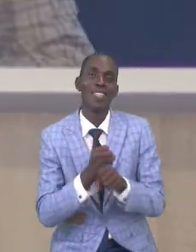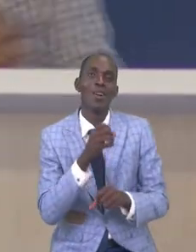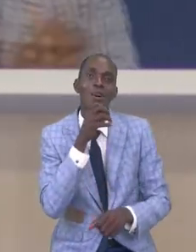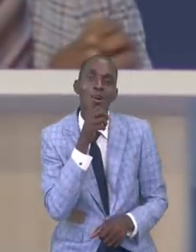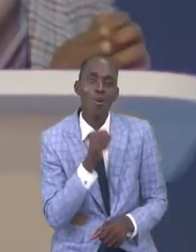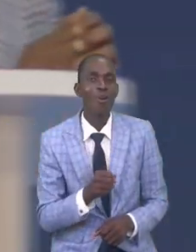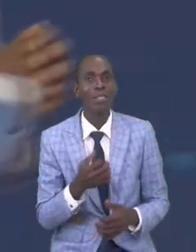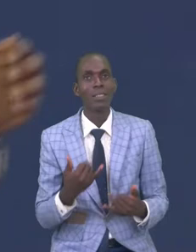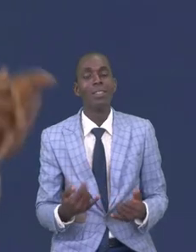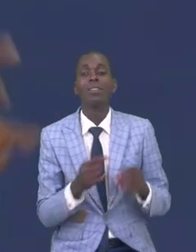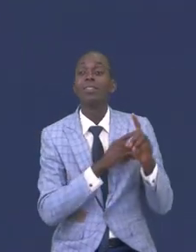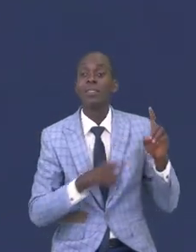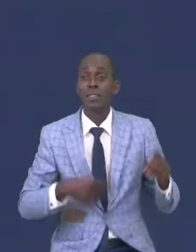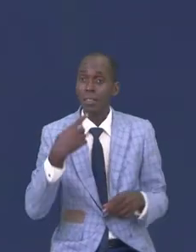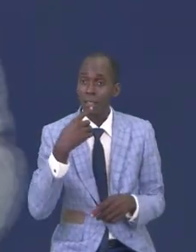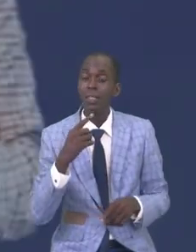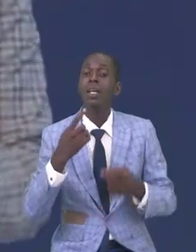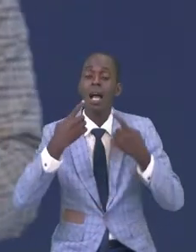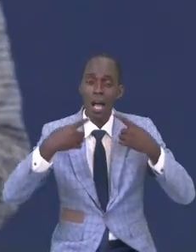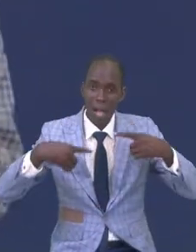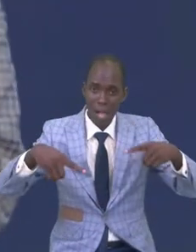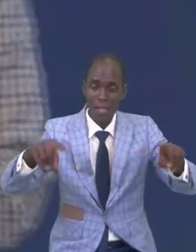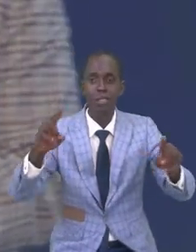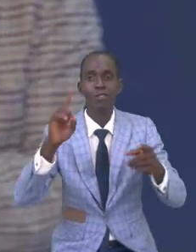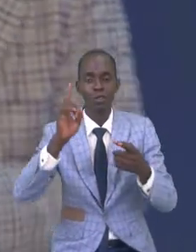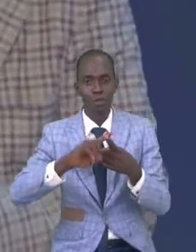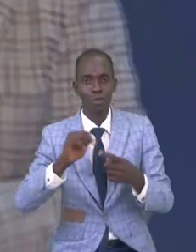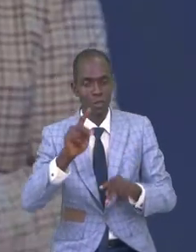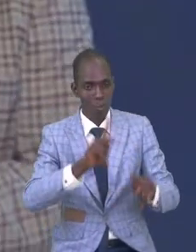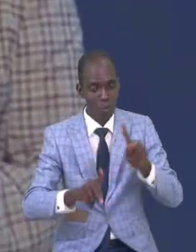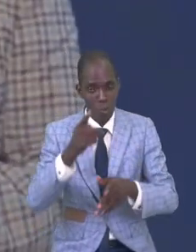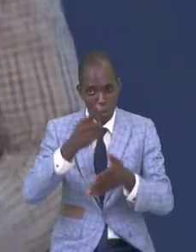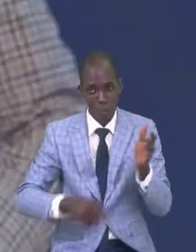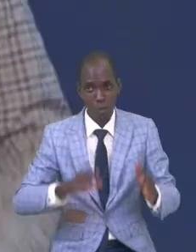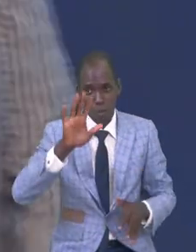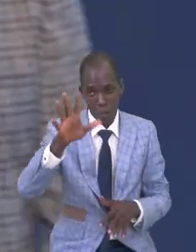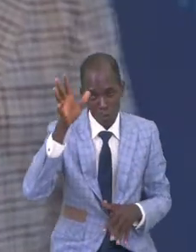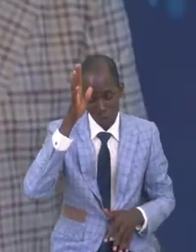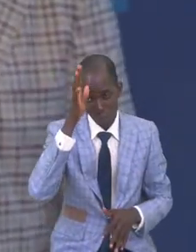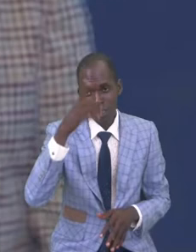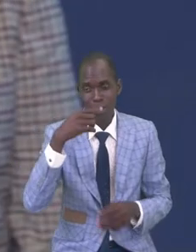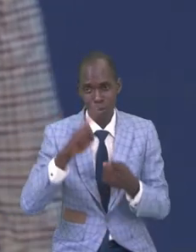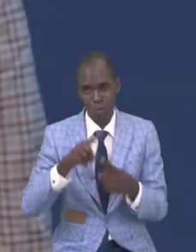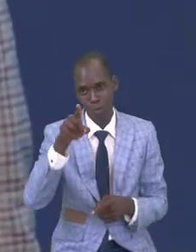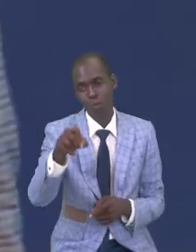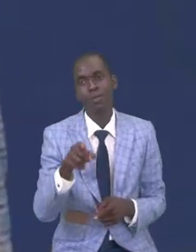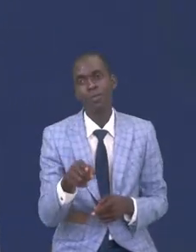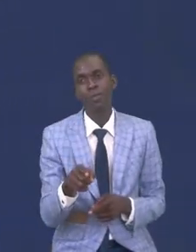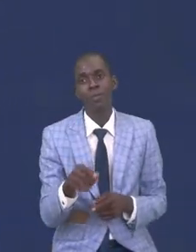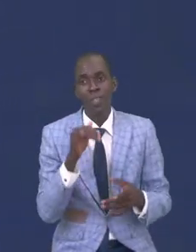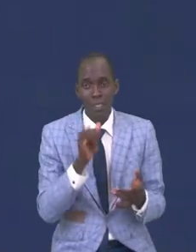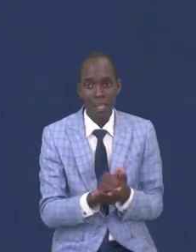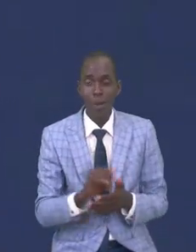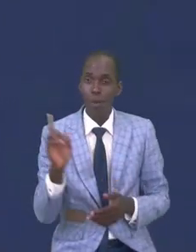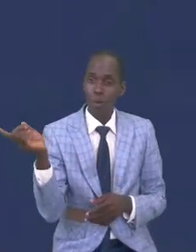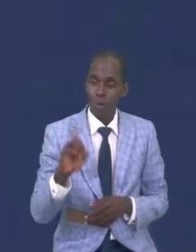And then the Lord say, go tell them what your daddy told you, that where I have not